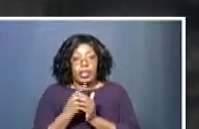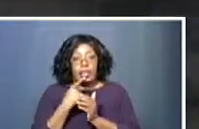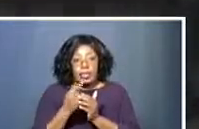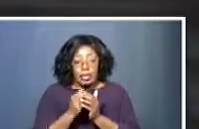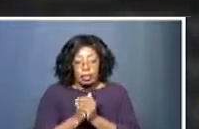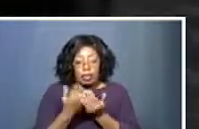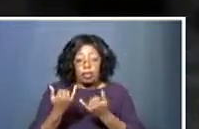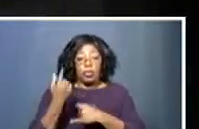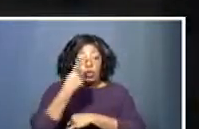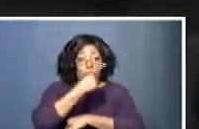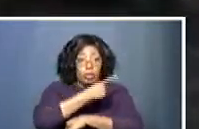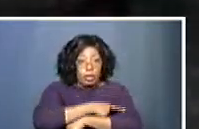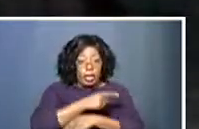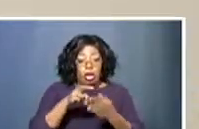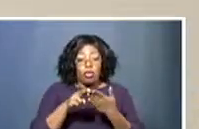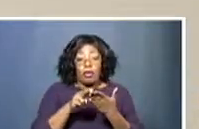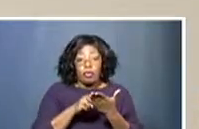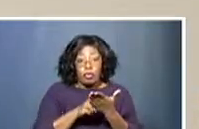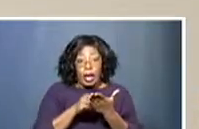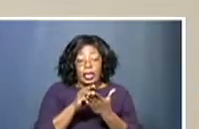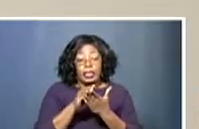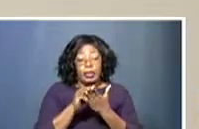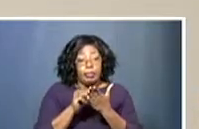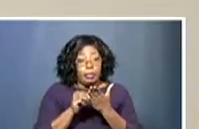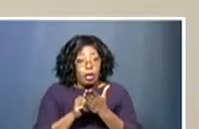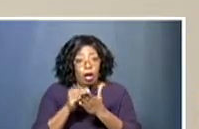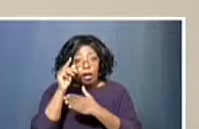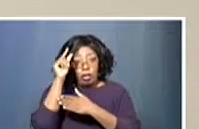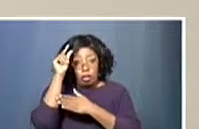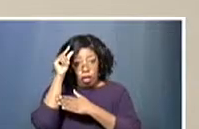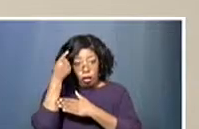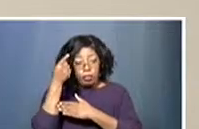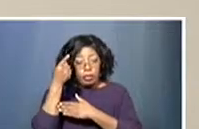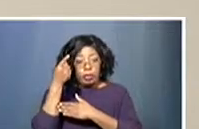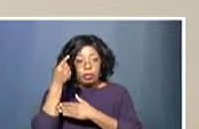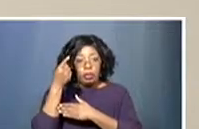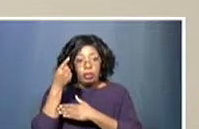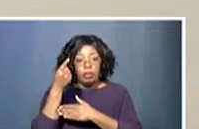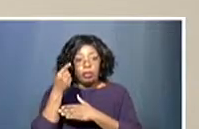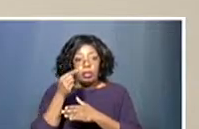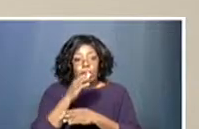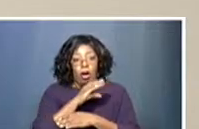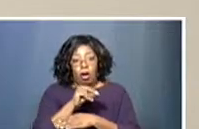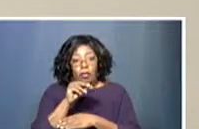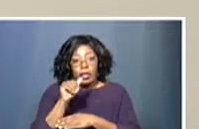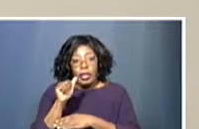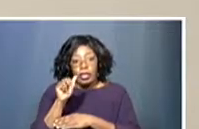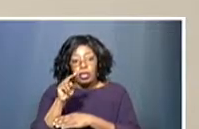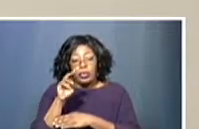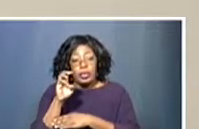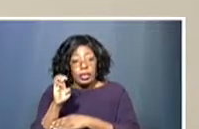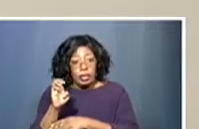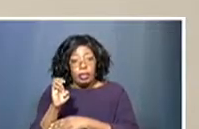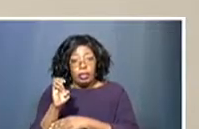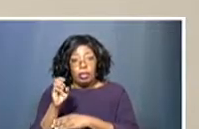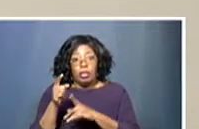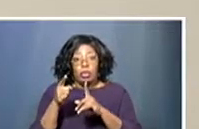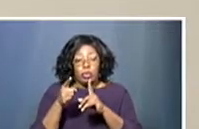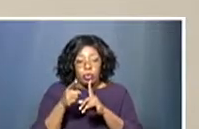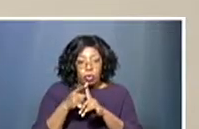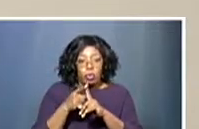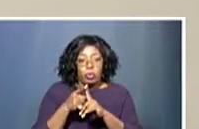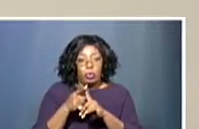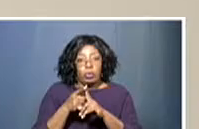memorandum of understanding with the government of the government of UAE to set